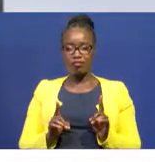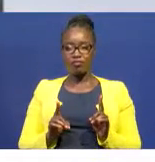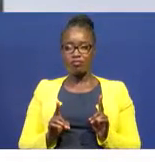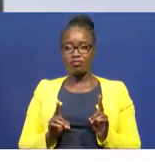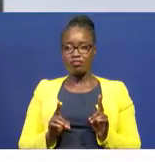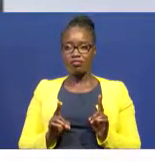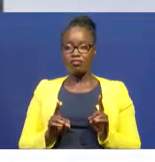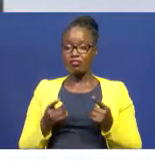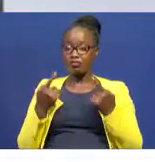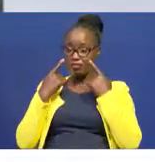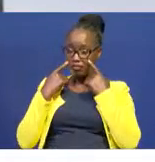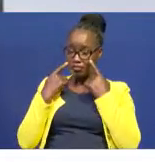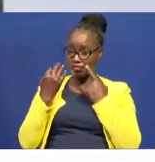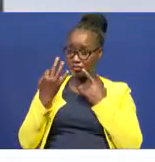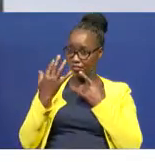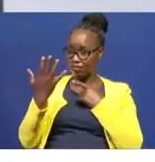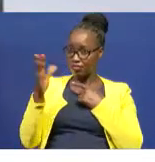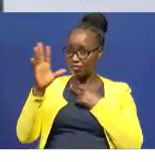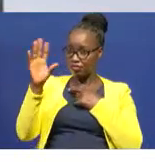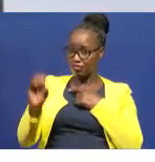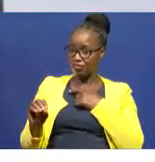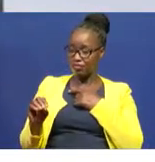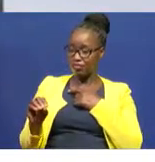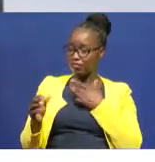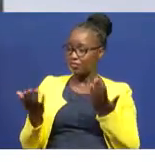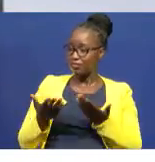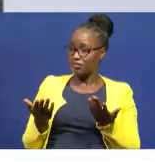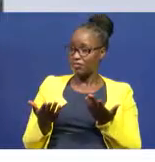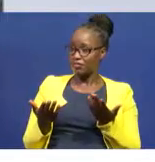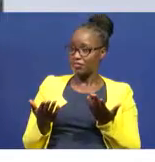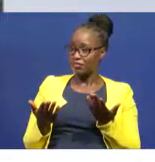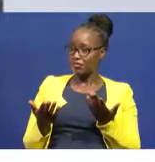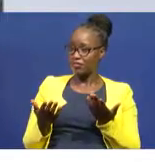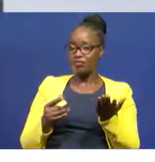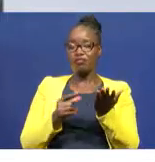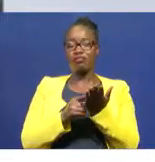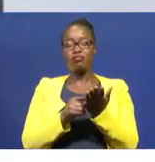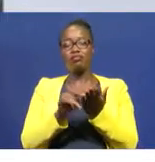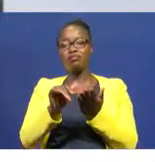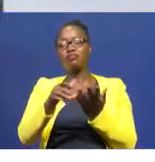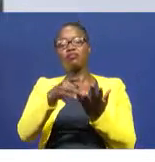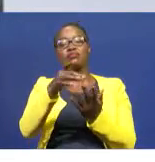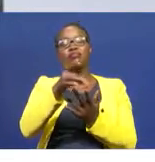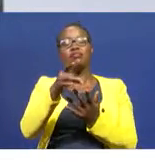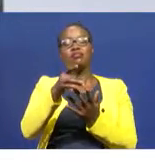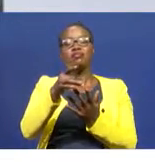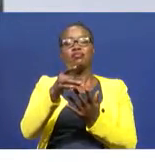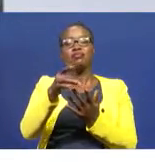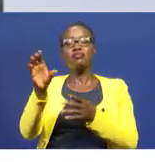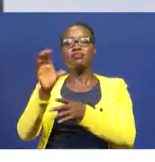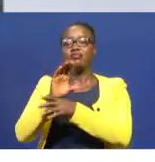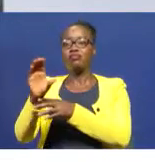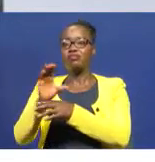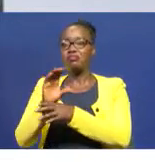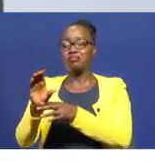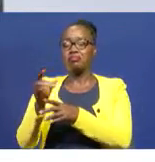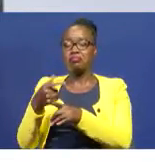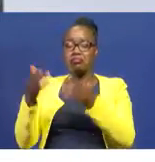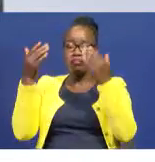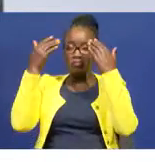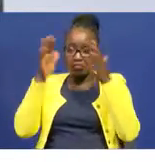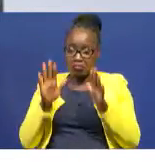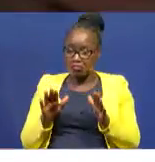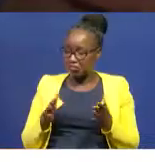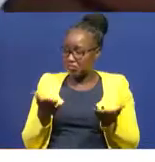at the 35% who are in the grade that is supposed to be choosing pathways, but they don't know